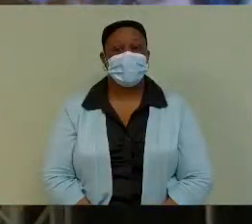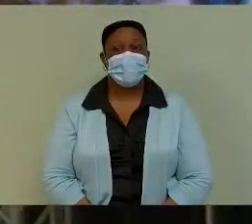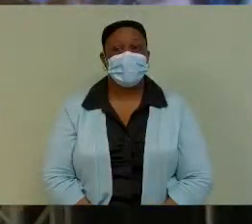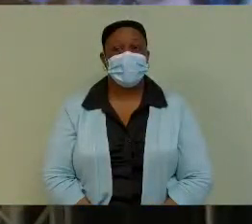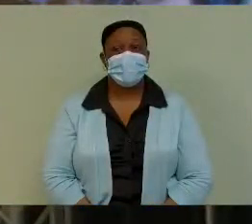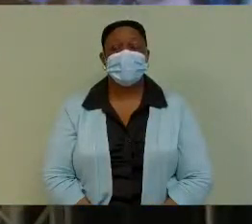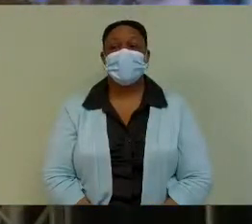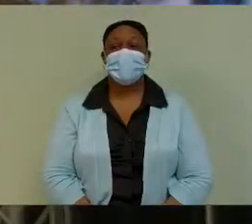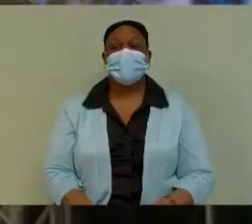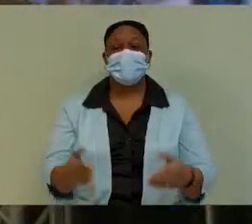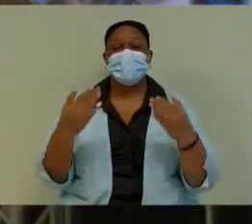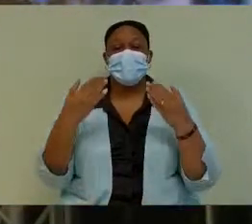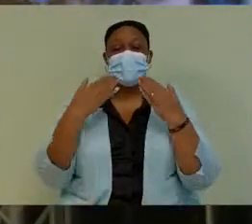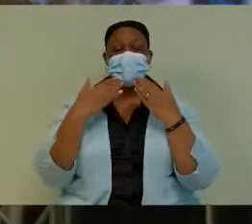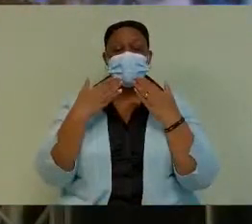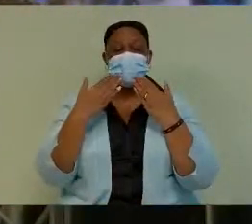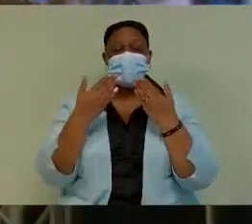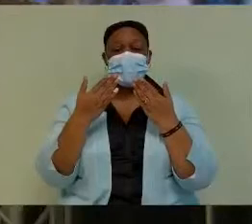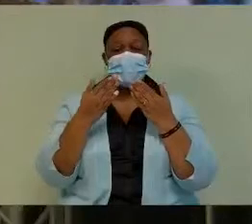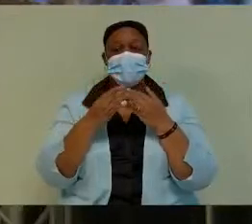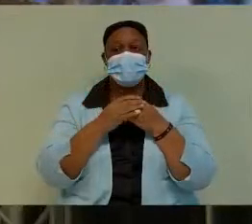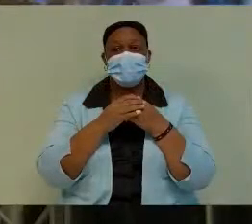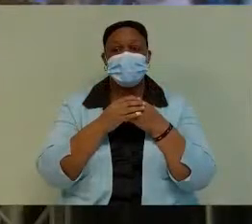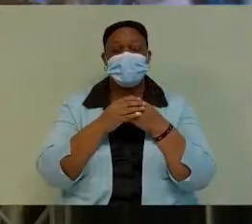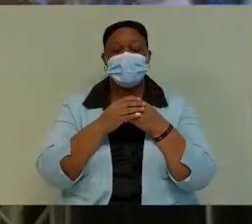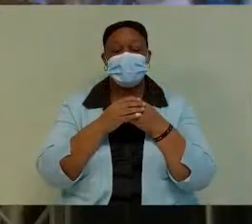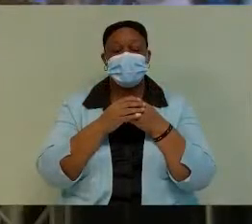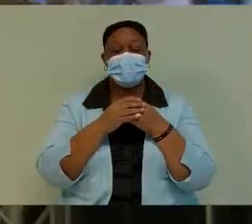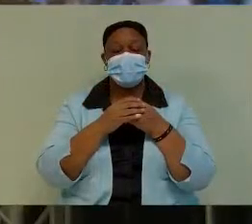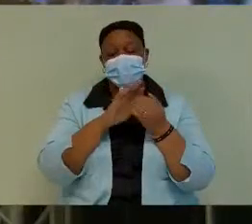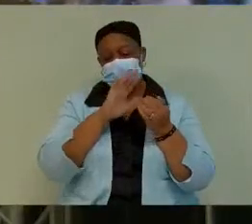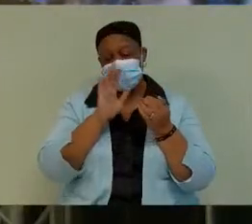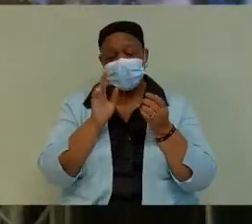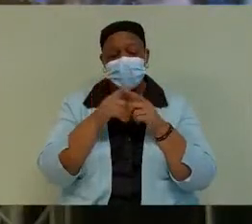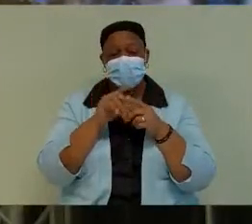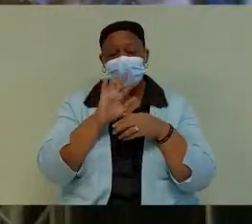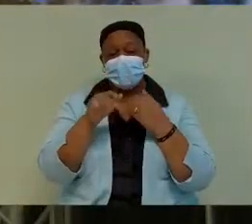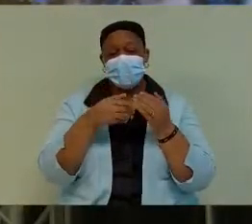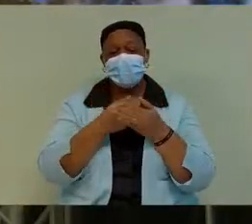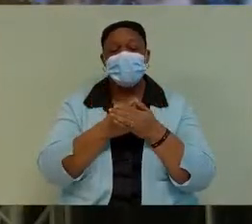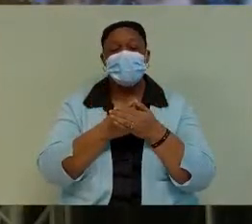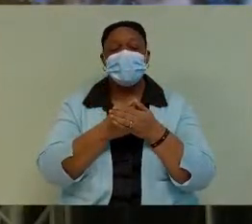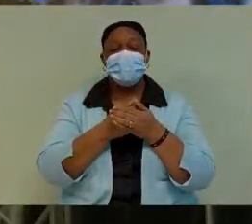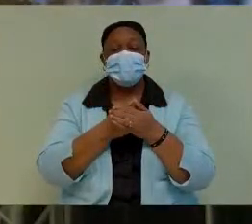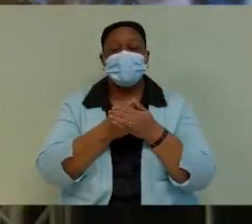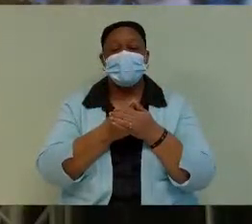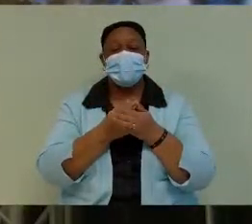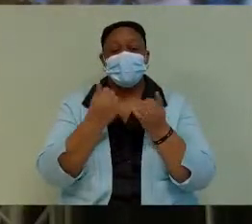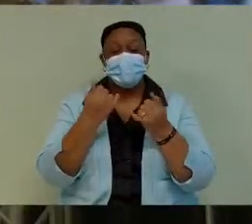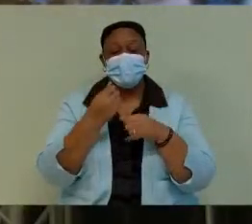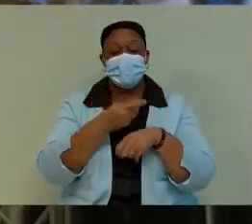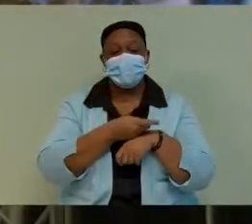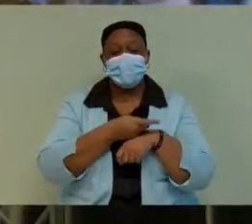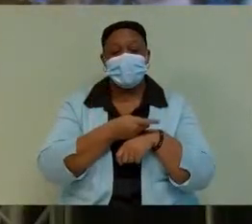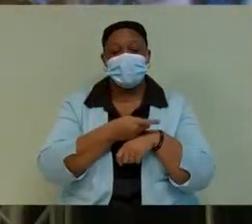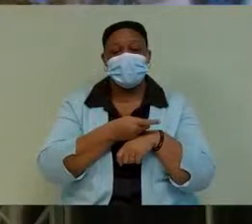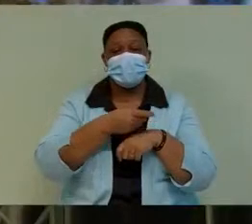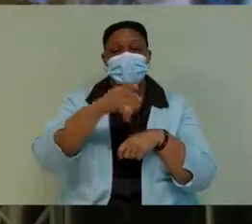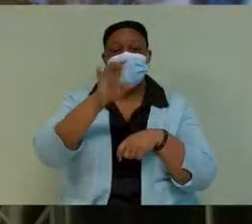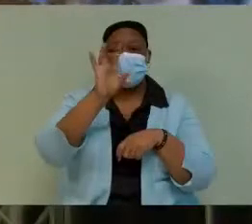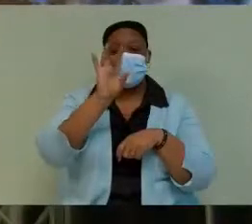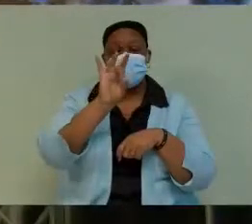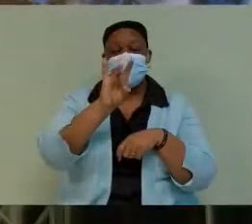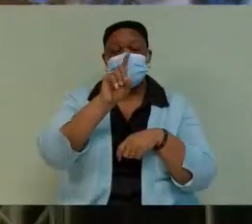Thank you once again, Mr. Williams, and greetings to everyone. Today marks the